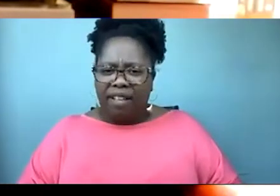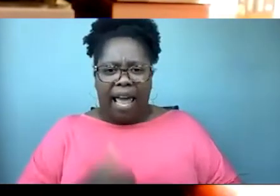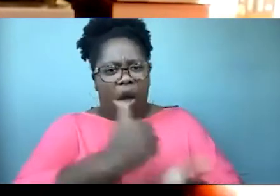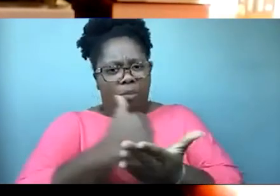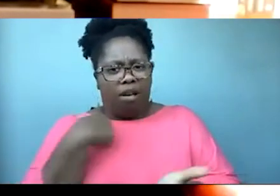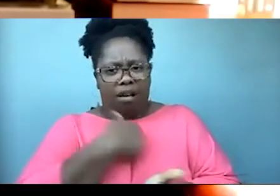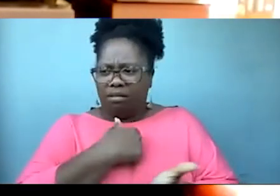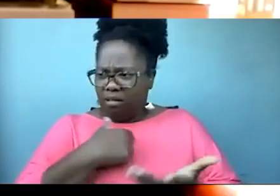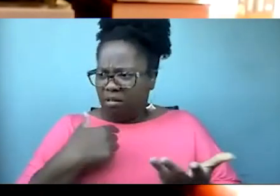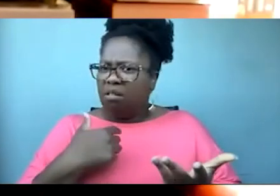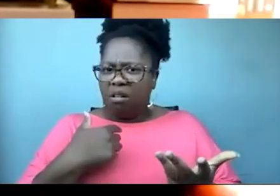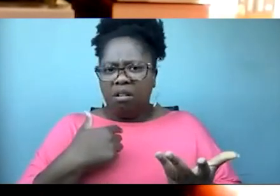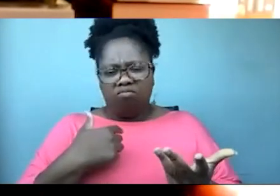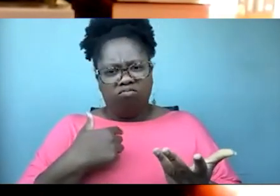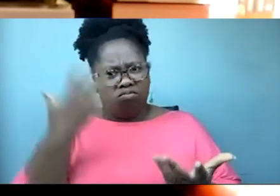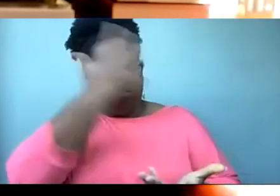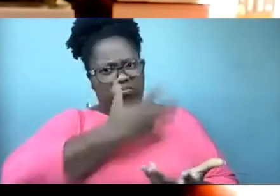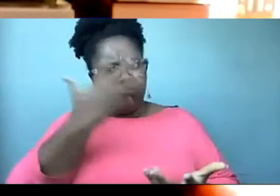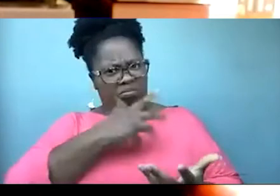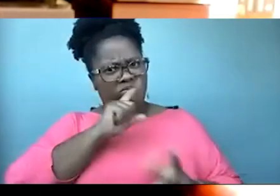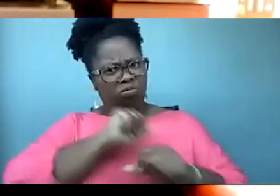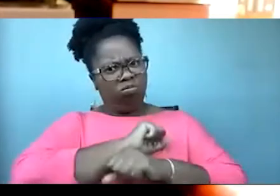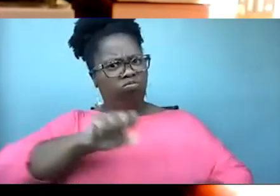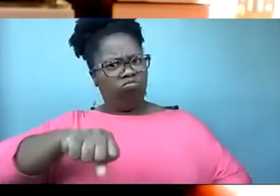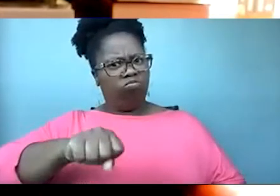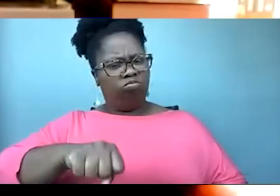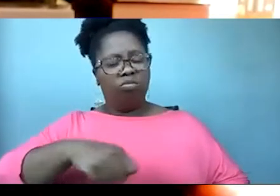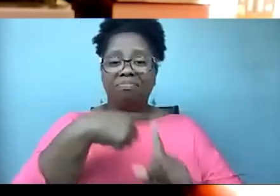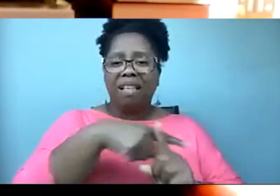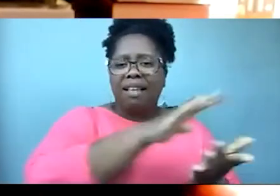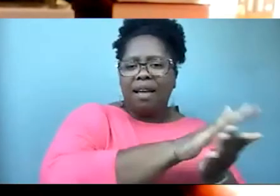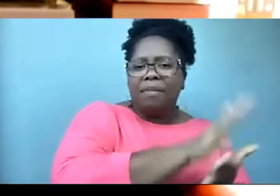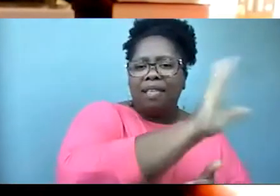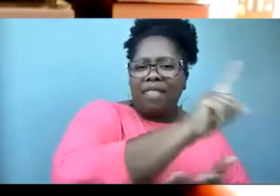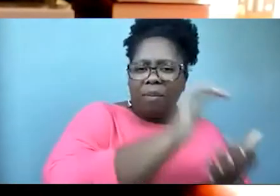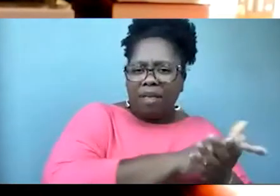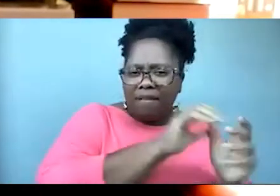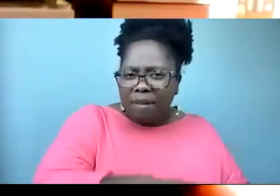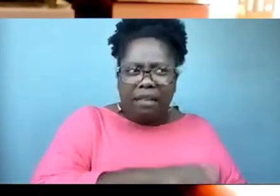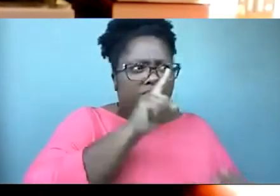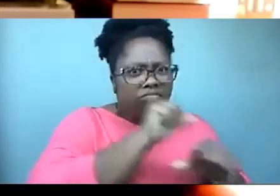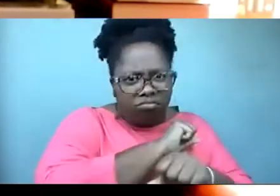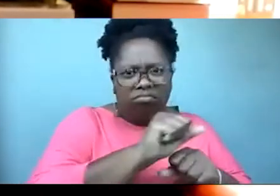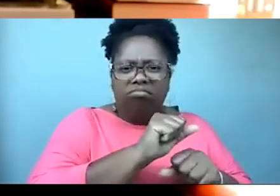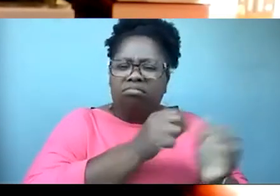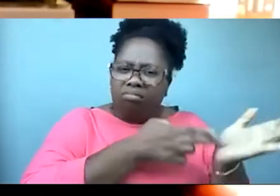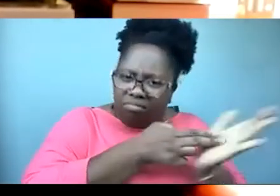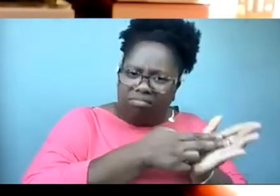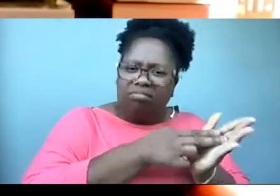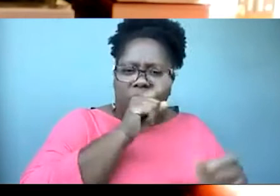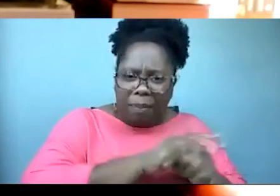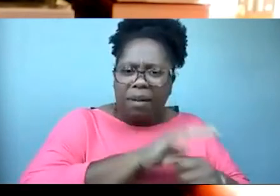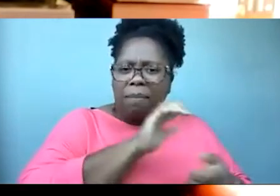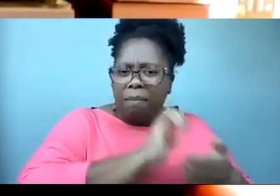a sincere and committed partner. And so that is an important lever to pull.